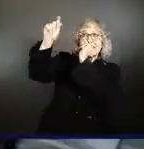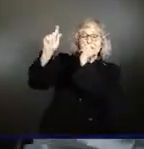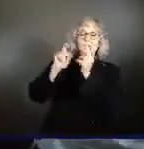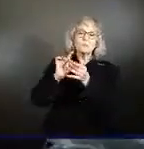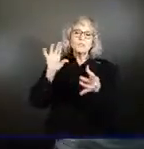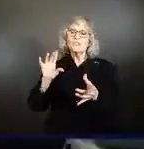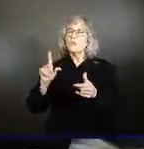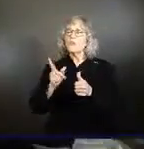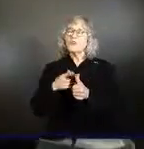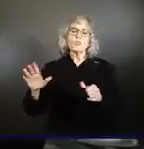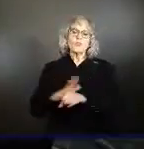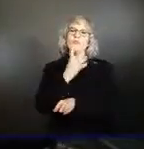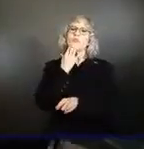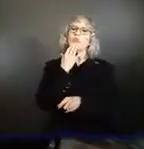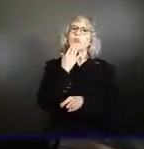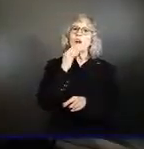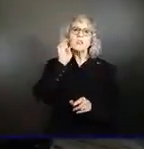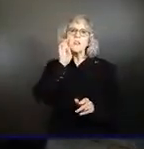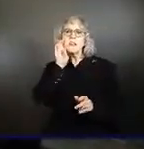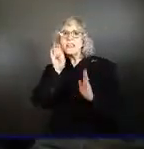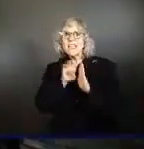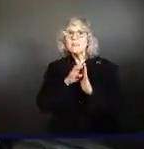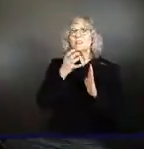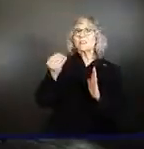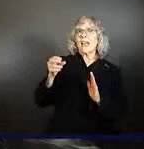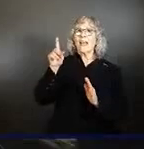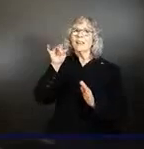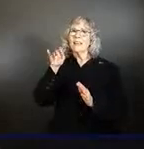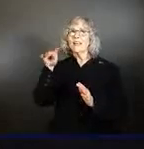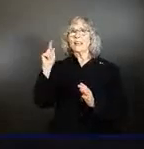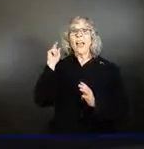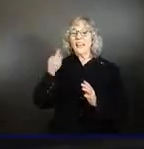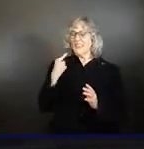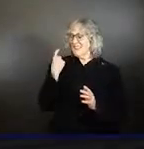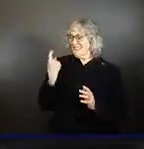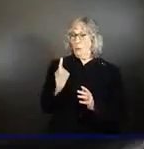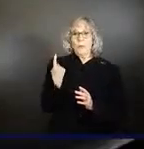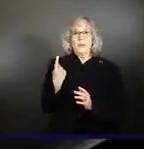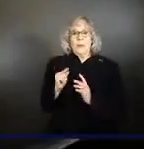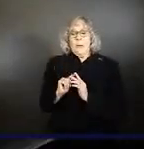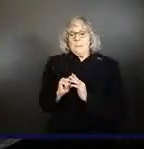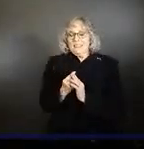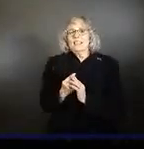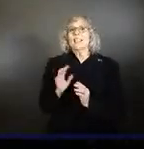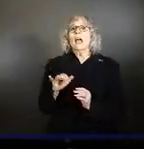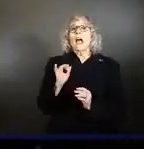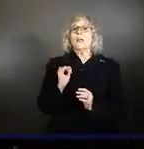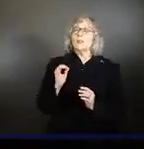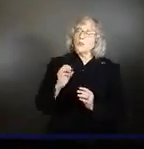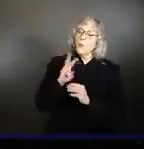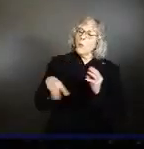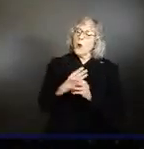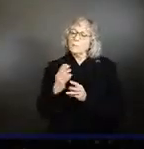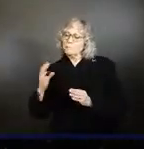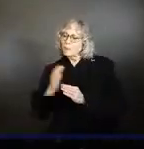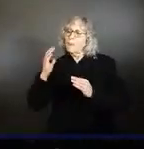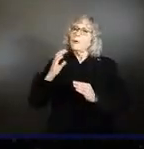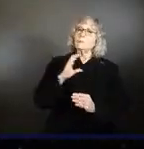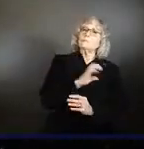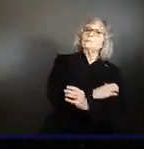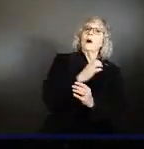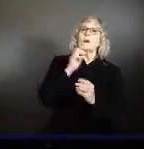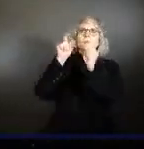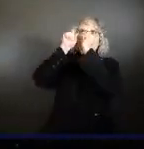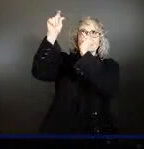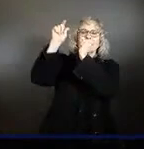data. And this is just the beginning. As the world's most powerful space telescope, it will examine every phase